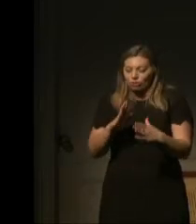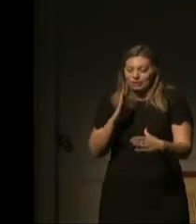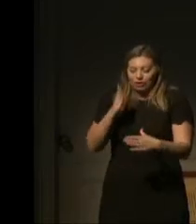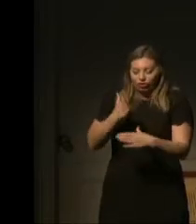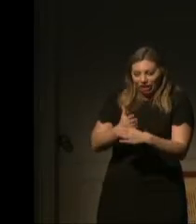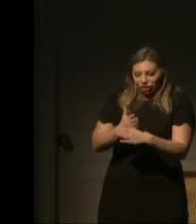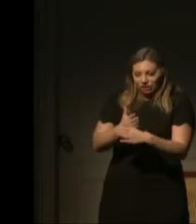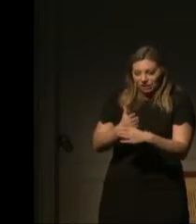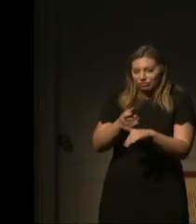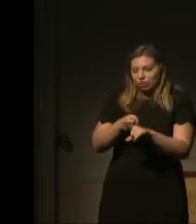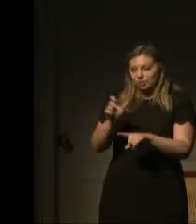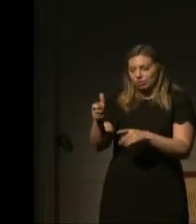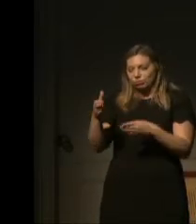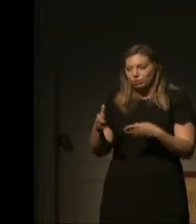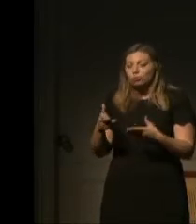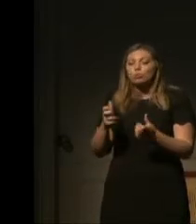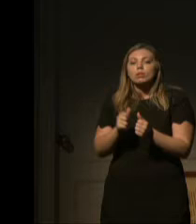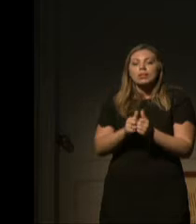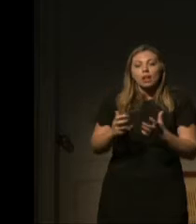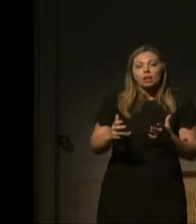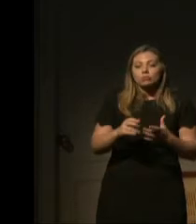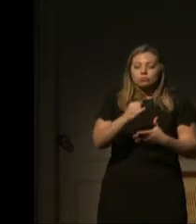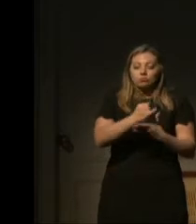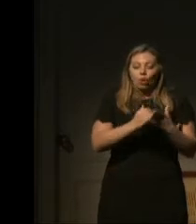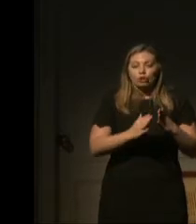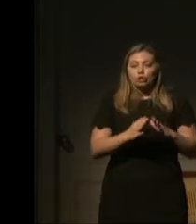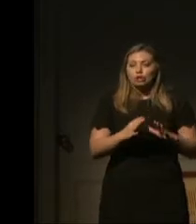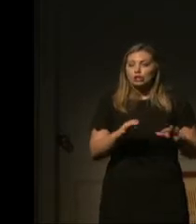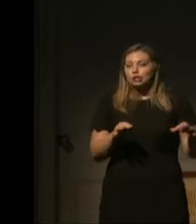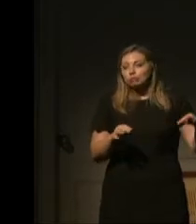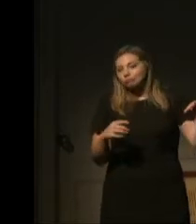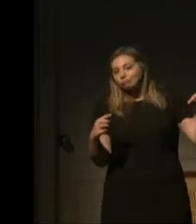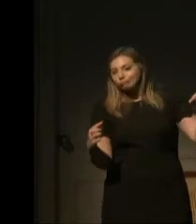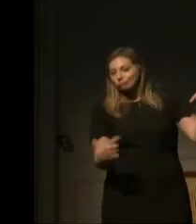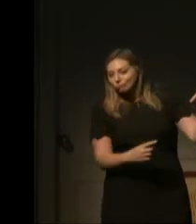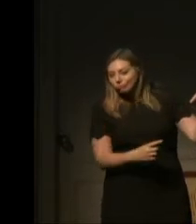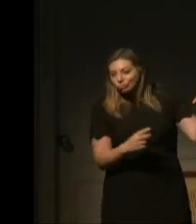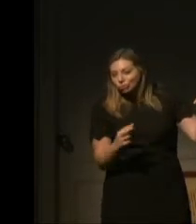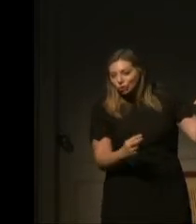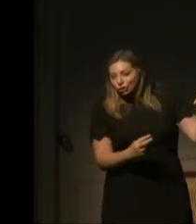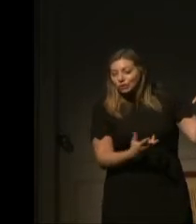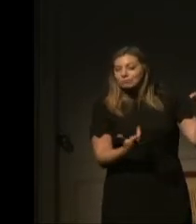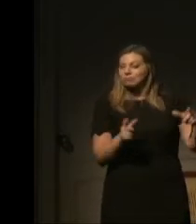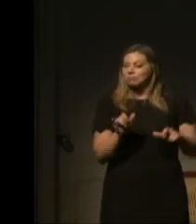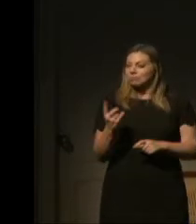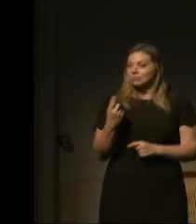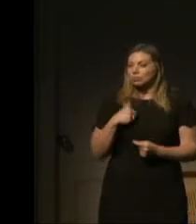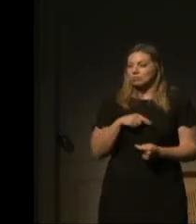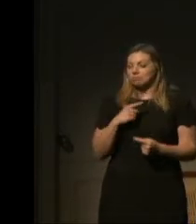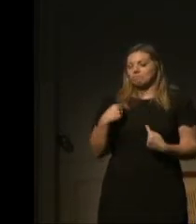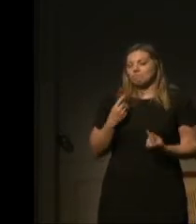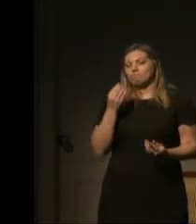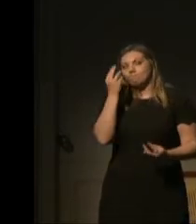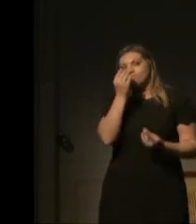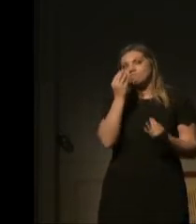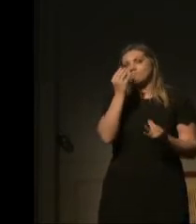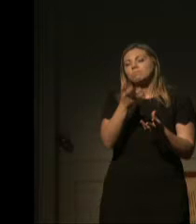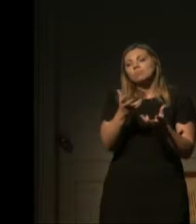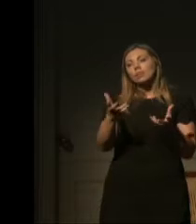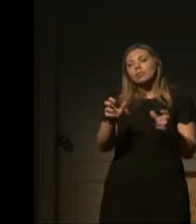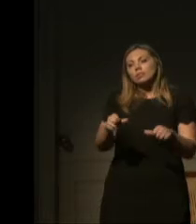intervention of someone else, without the artist holding up the veil, was something that we've been thinking about a lot as